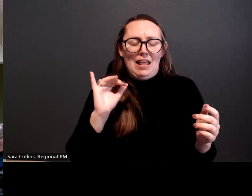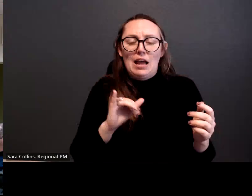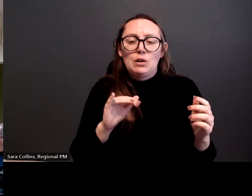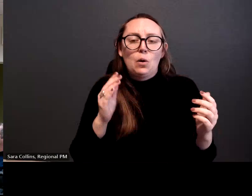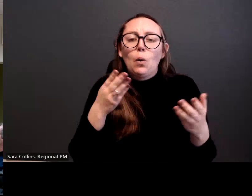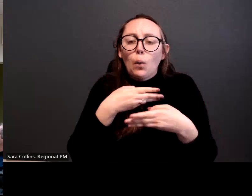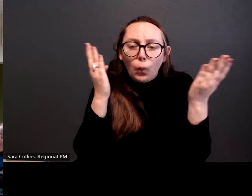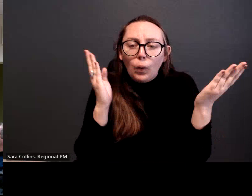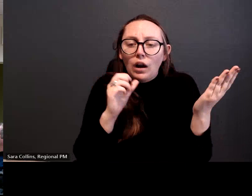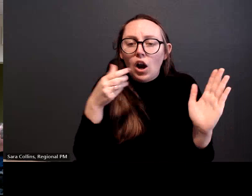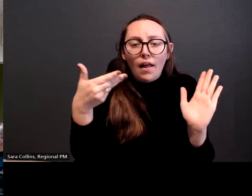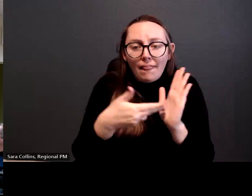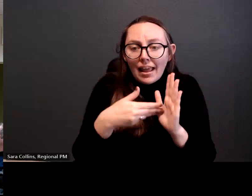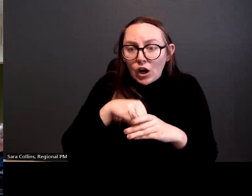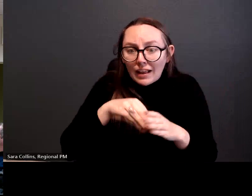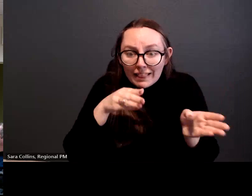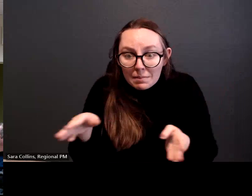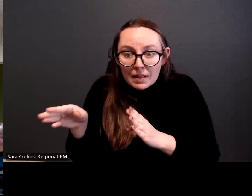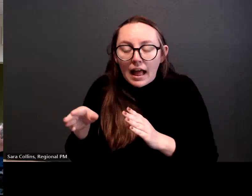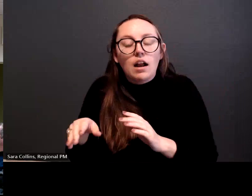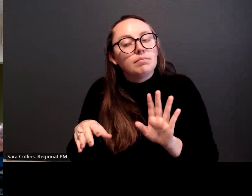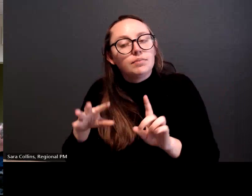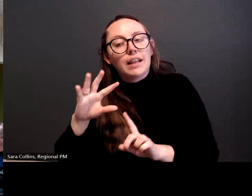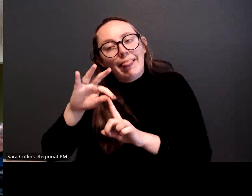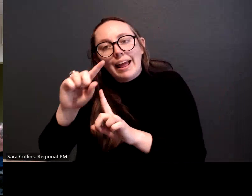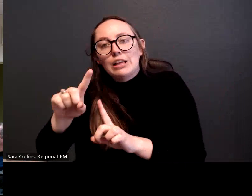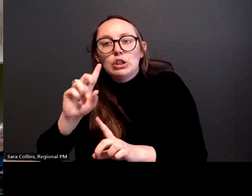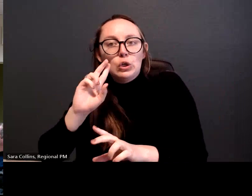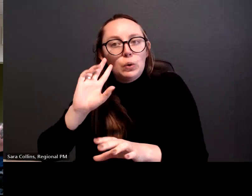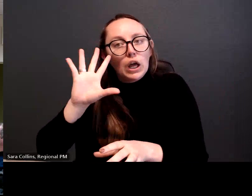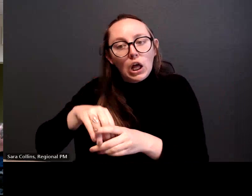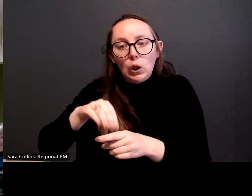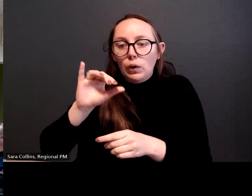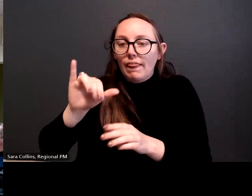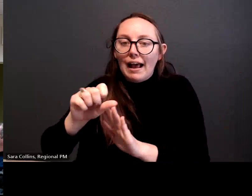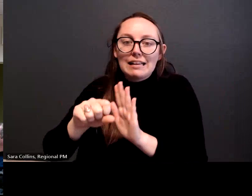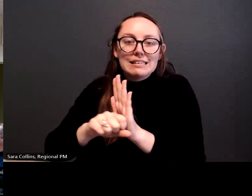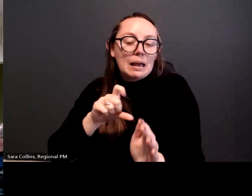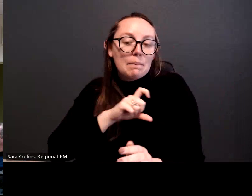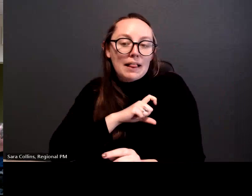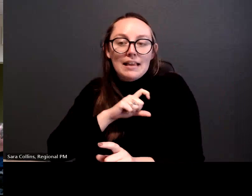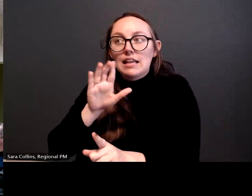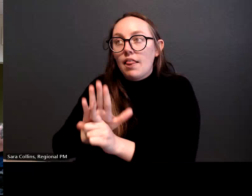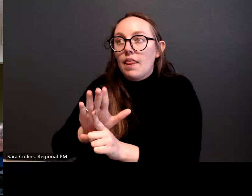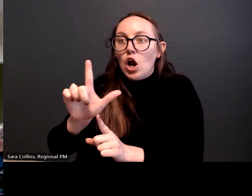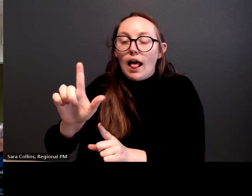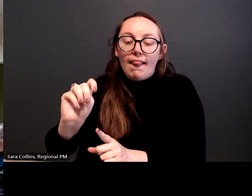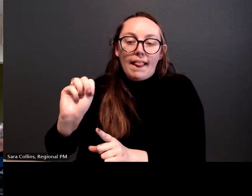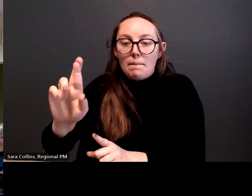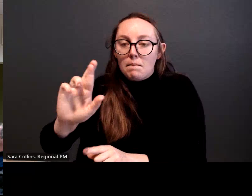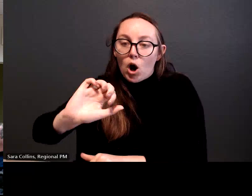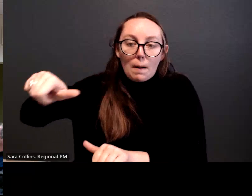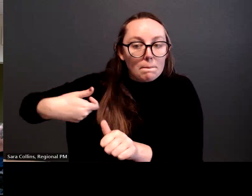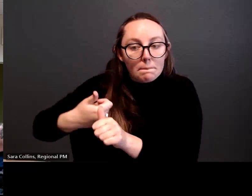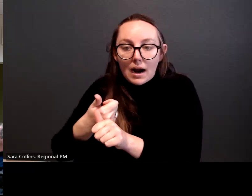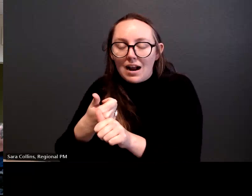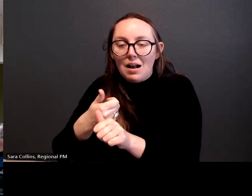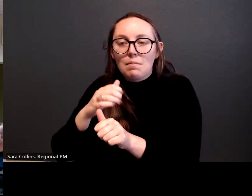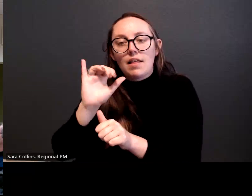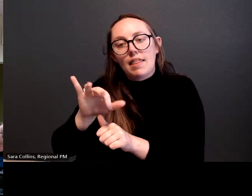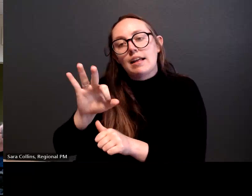know, the state police's LMR backhaul, which is both fiber and